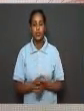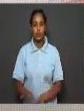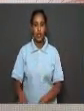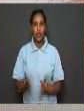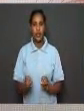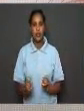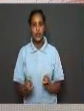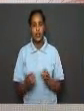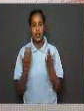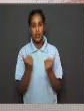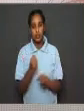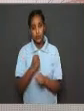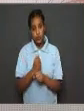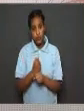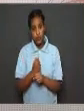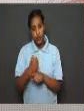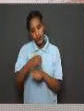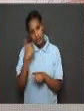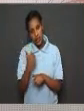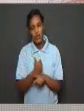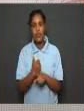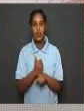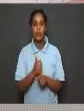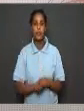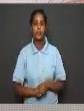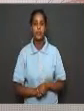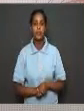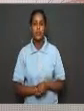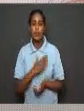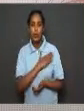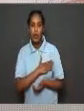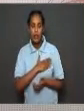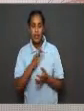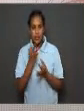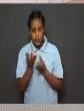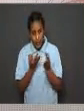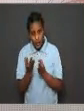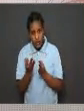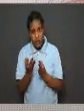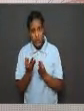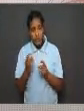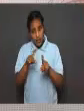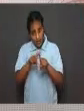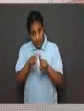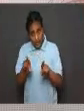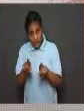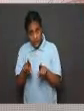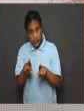Students, let us do another activity. Please explain the